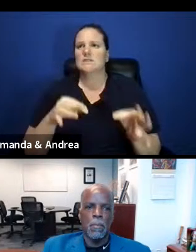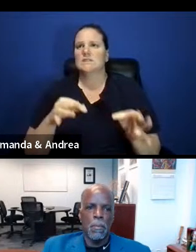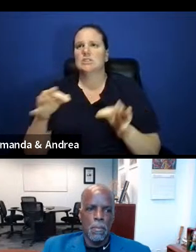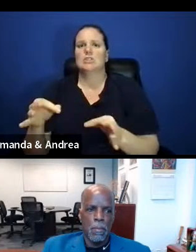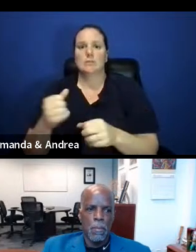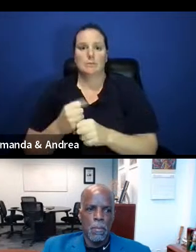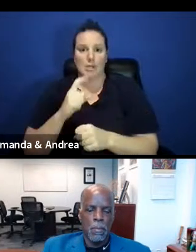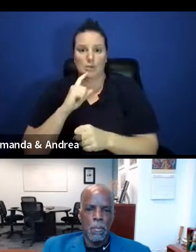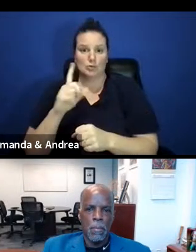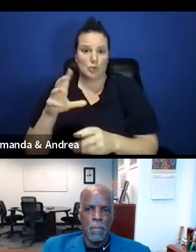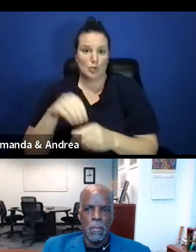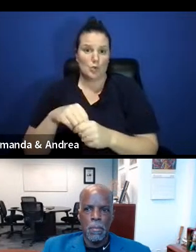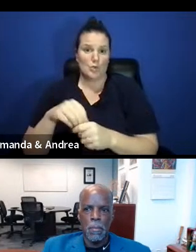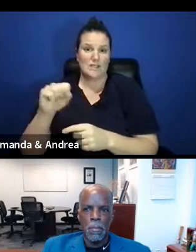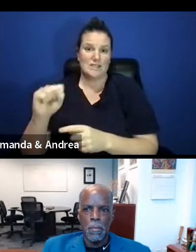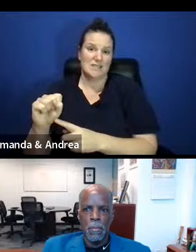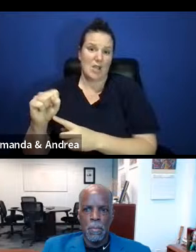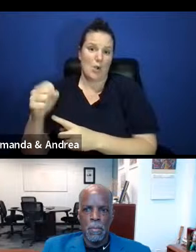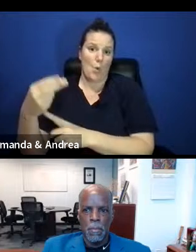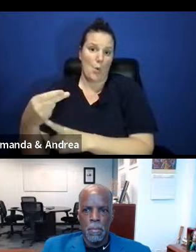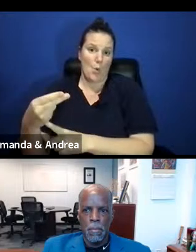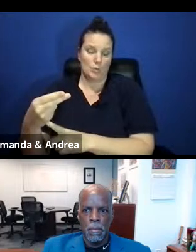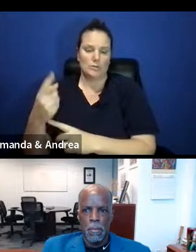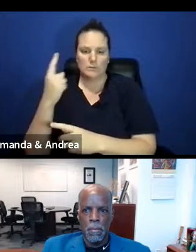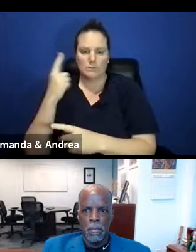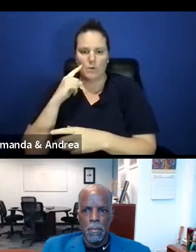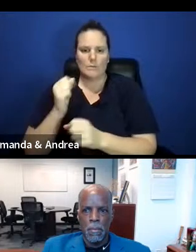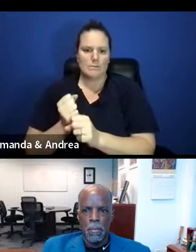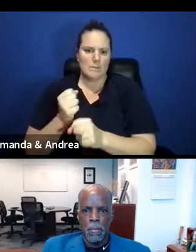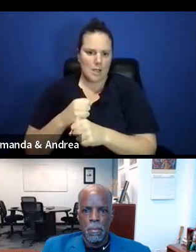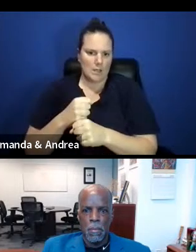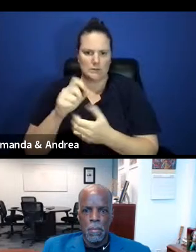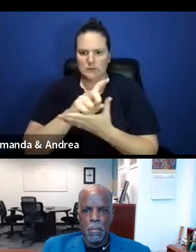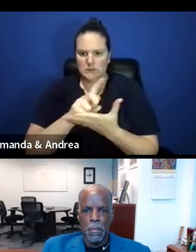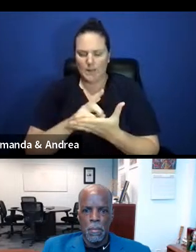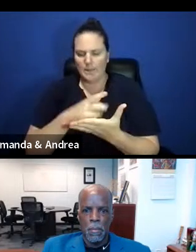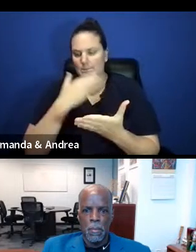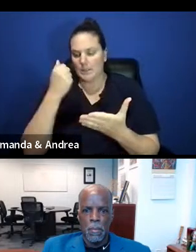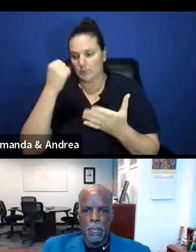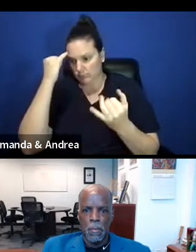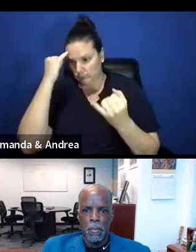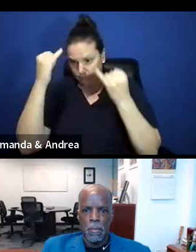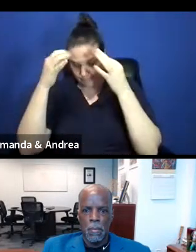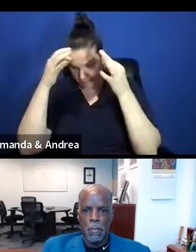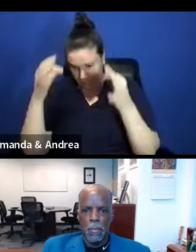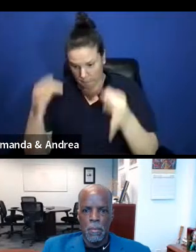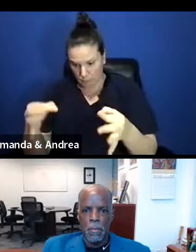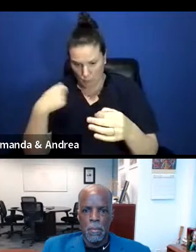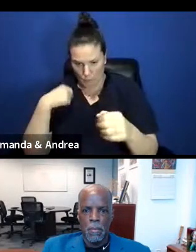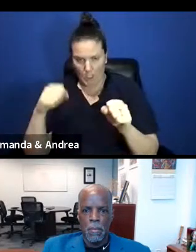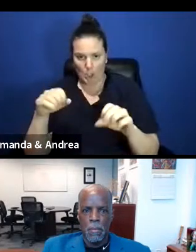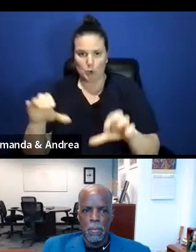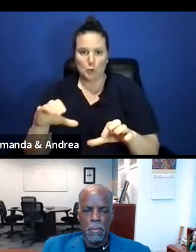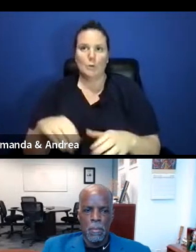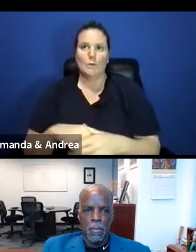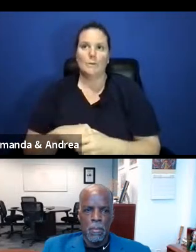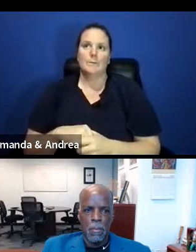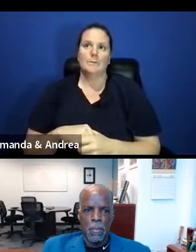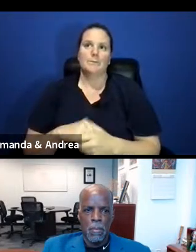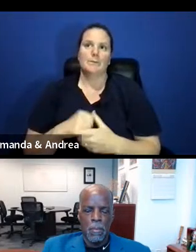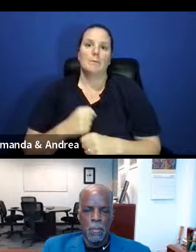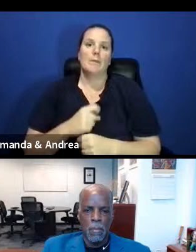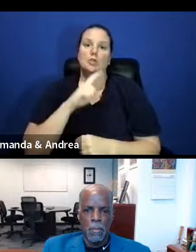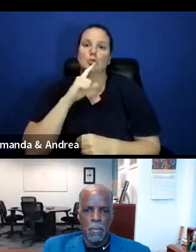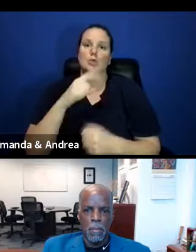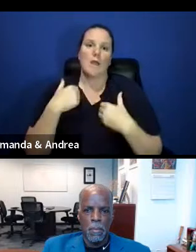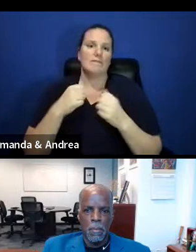that we're including stakeholders to really craft and design the best informed decision that we can ultimately do, and ensure that we have as